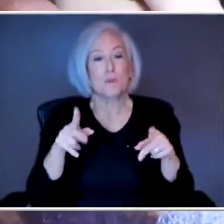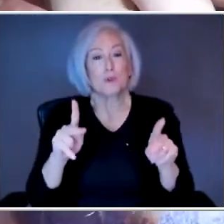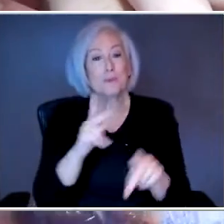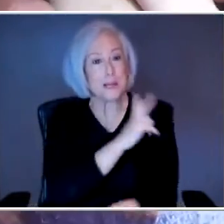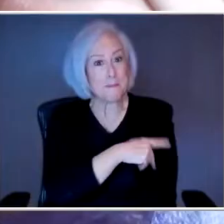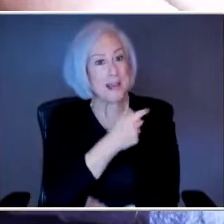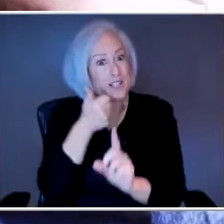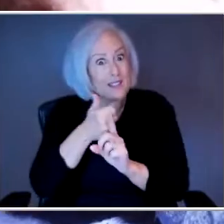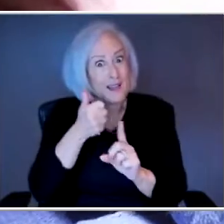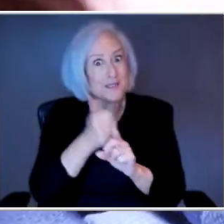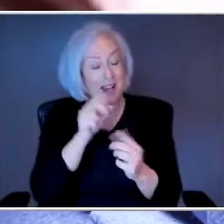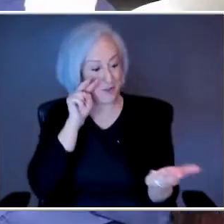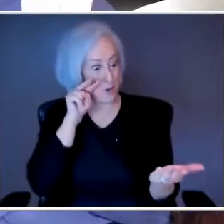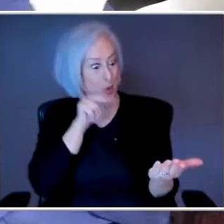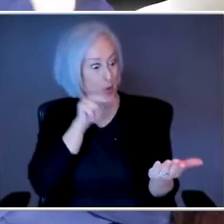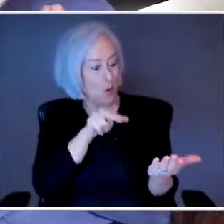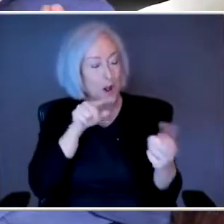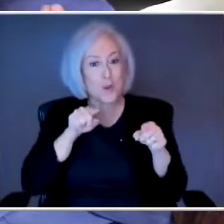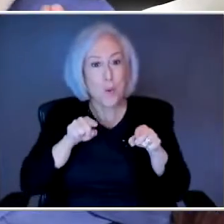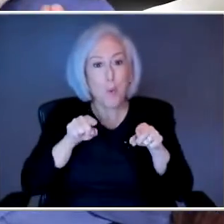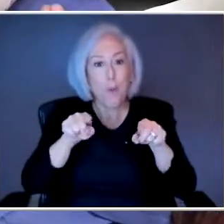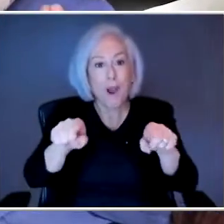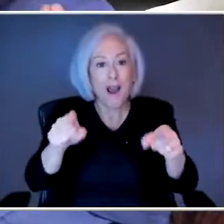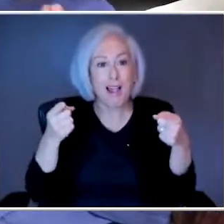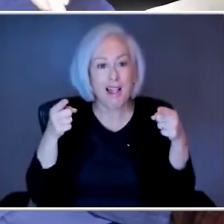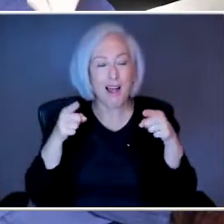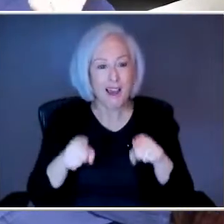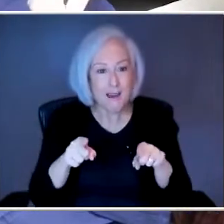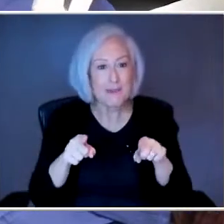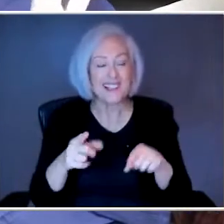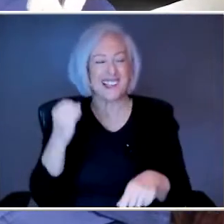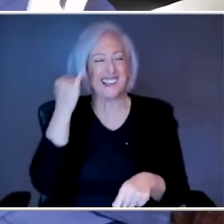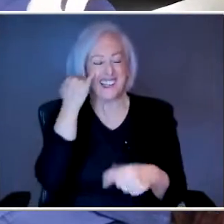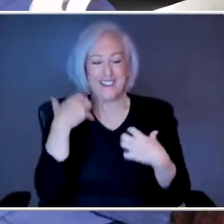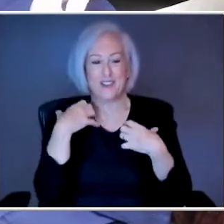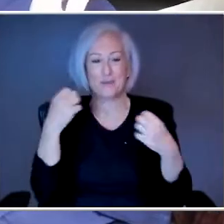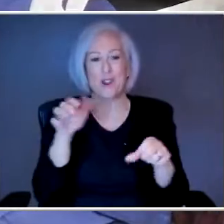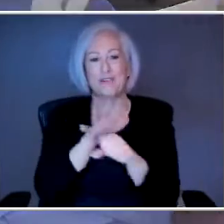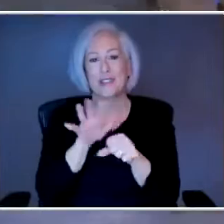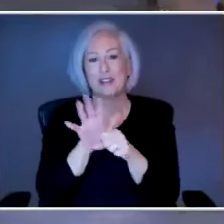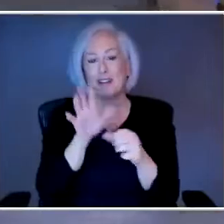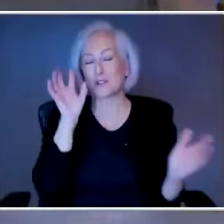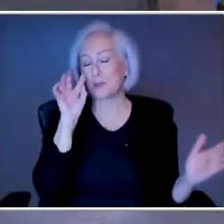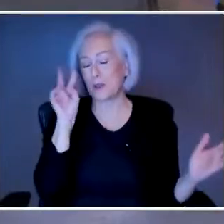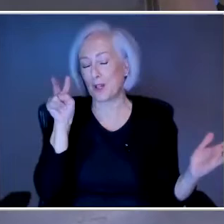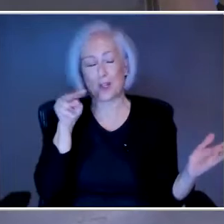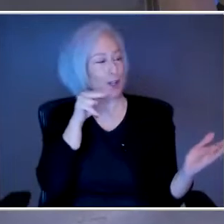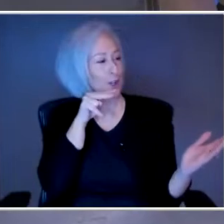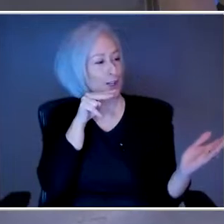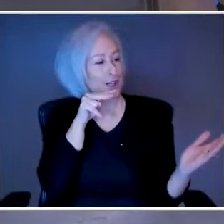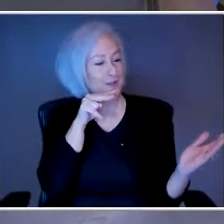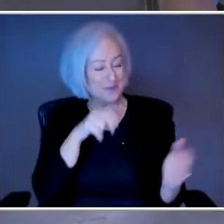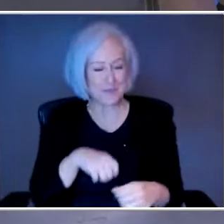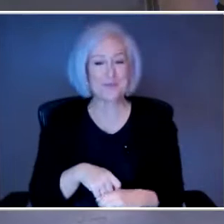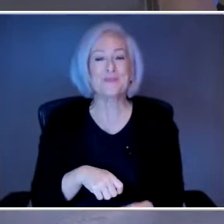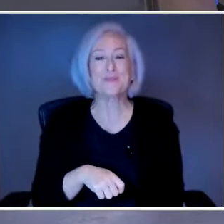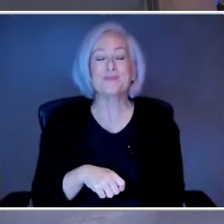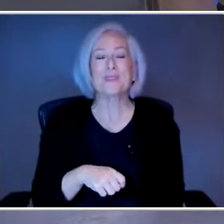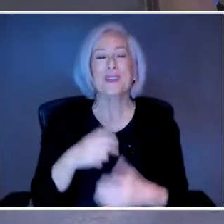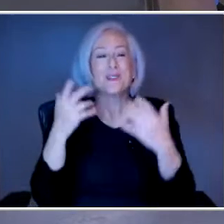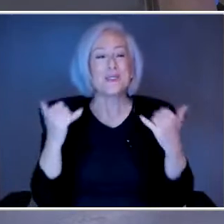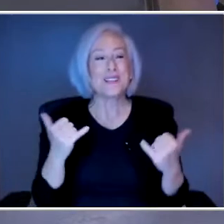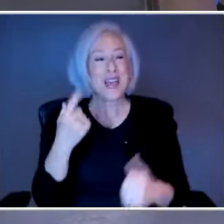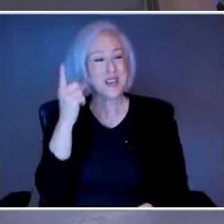surgery as it happens, if they are brave enough to take a peek. And we are joined this morning by one of those brave patients,